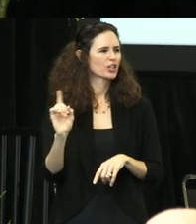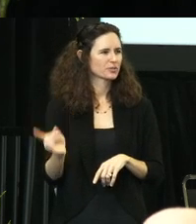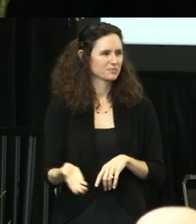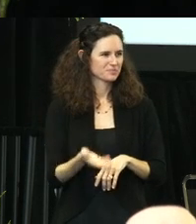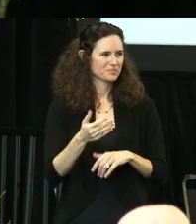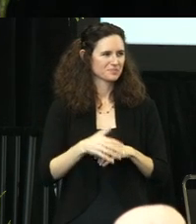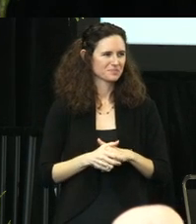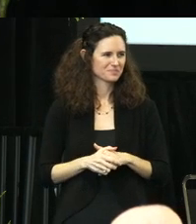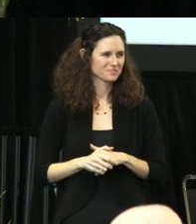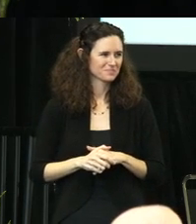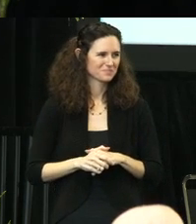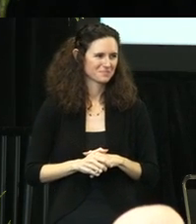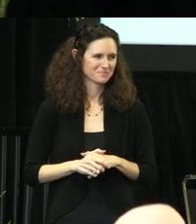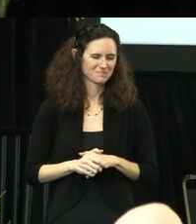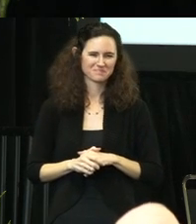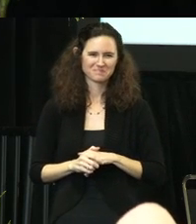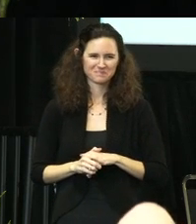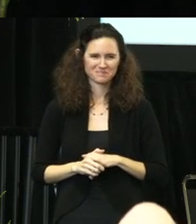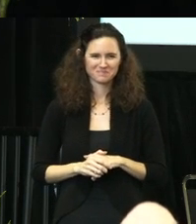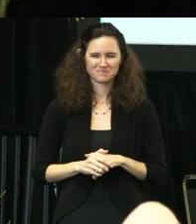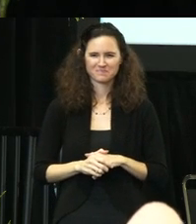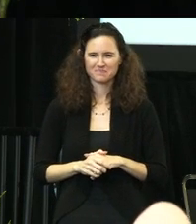I know you're here. Oh, there you are. Look at her.